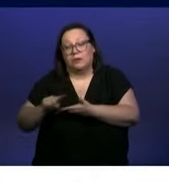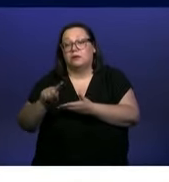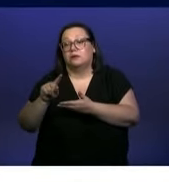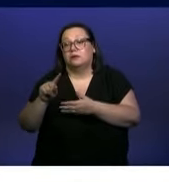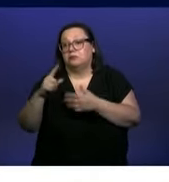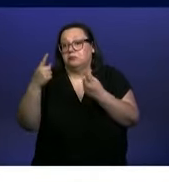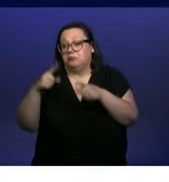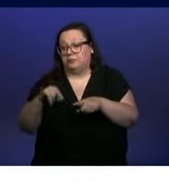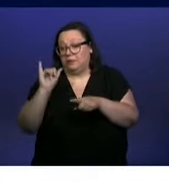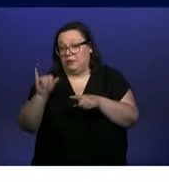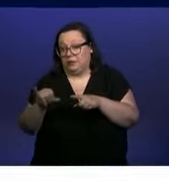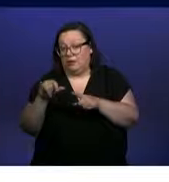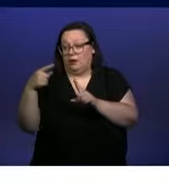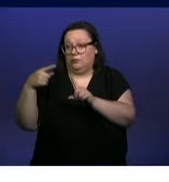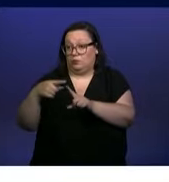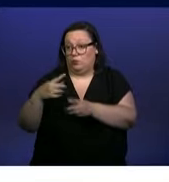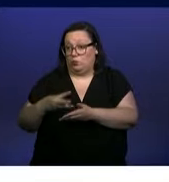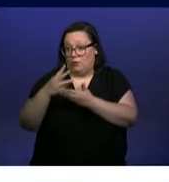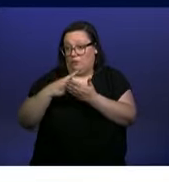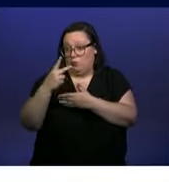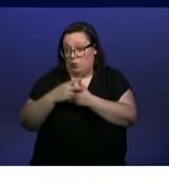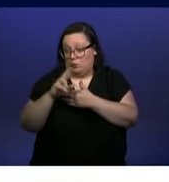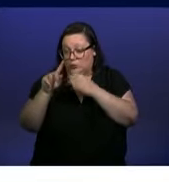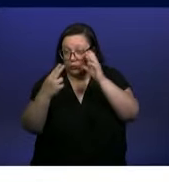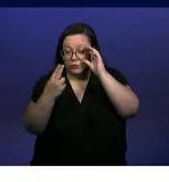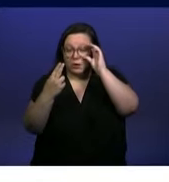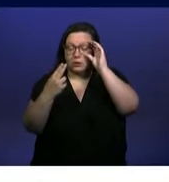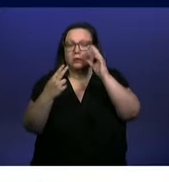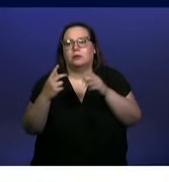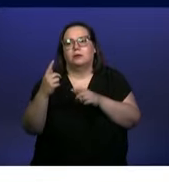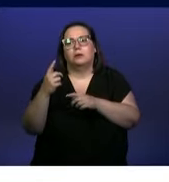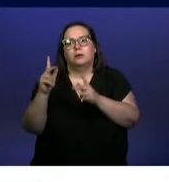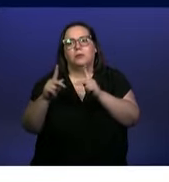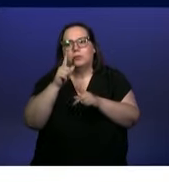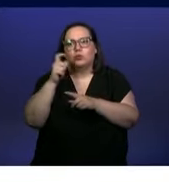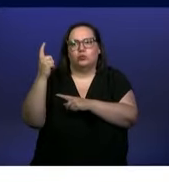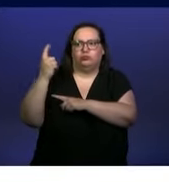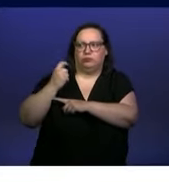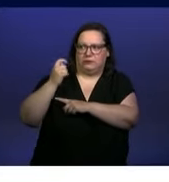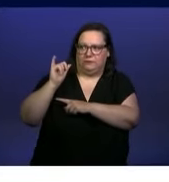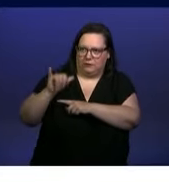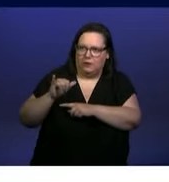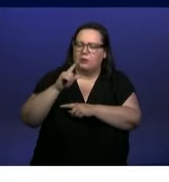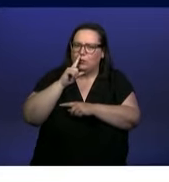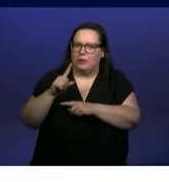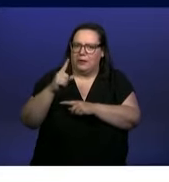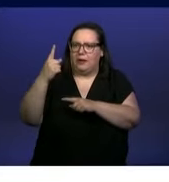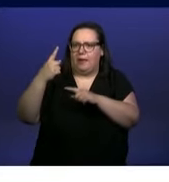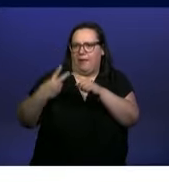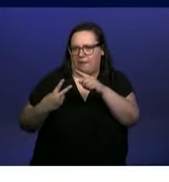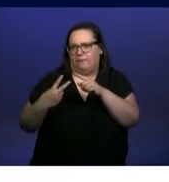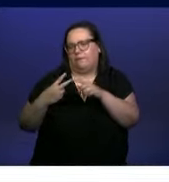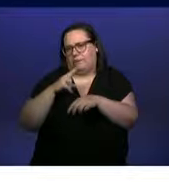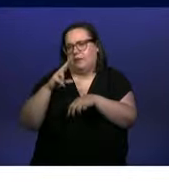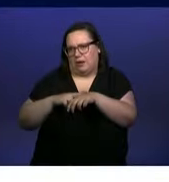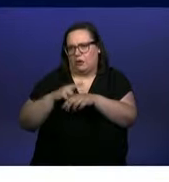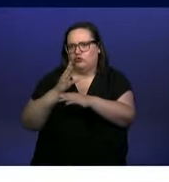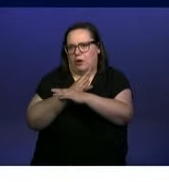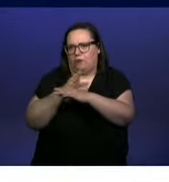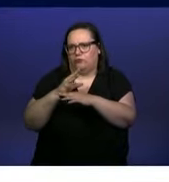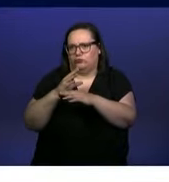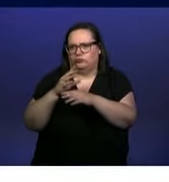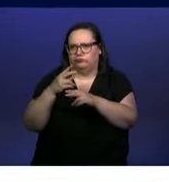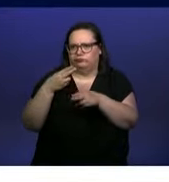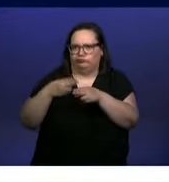that particular welfare program in Utah, recipients on that are on it half the national average. Again, some